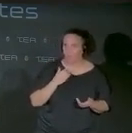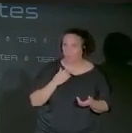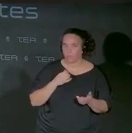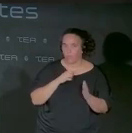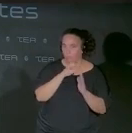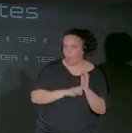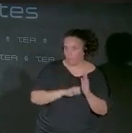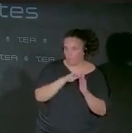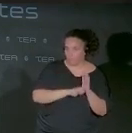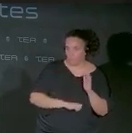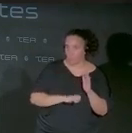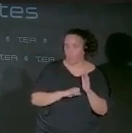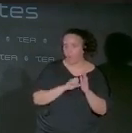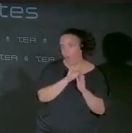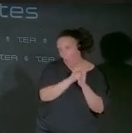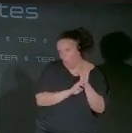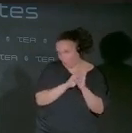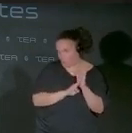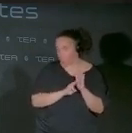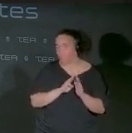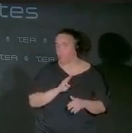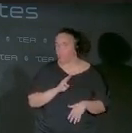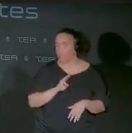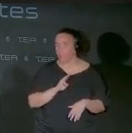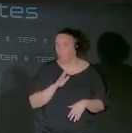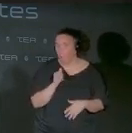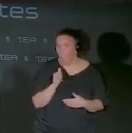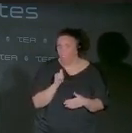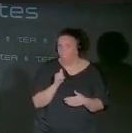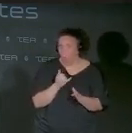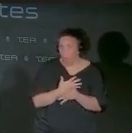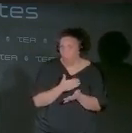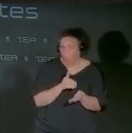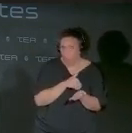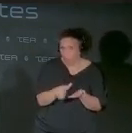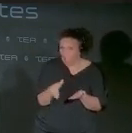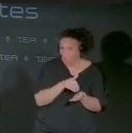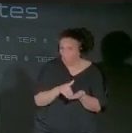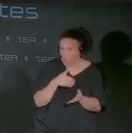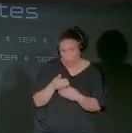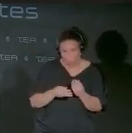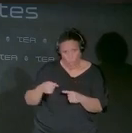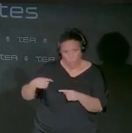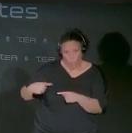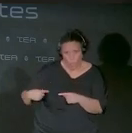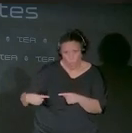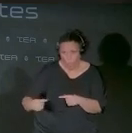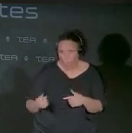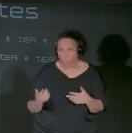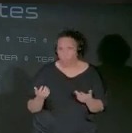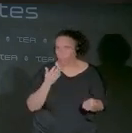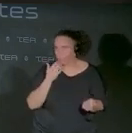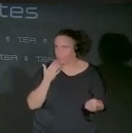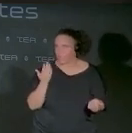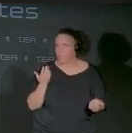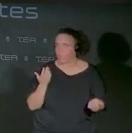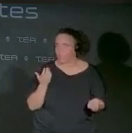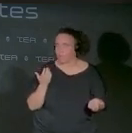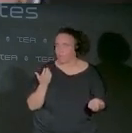oh, that one sounds quite nice. Honey-eating snakes with pandas. That sounds pretty good. I'll try